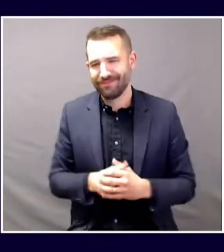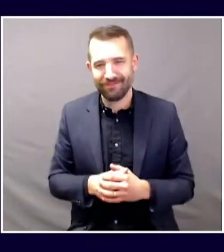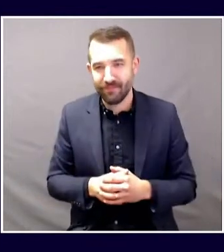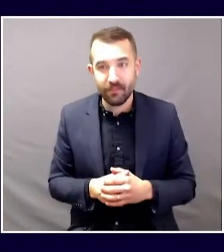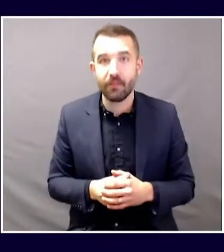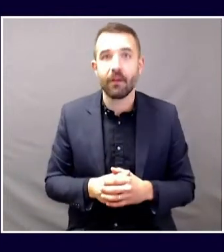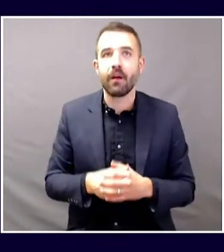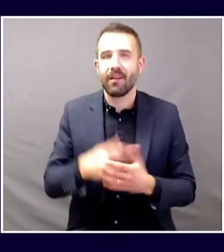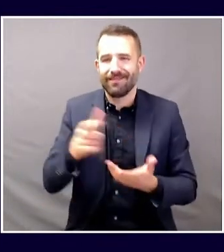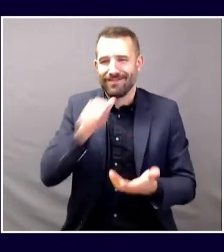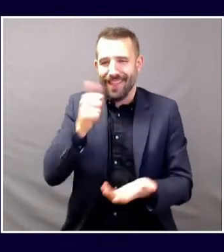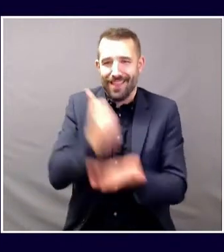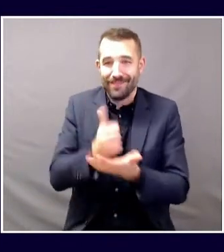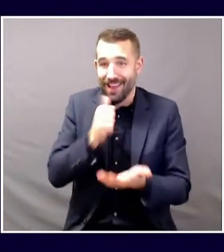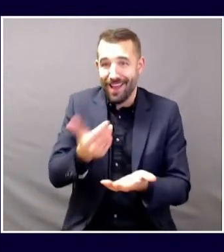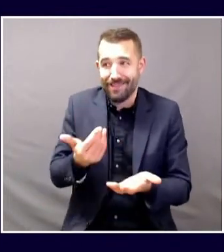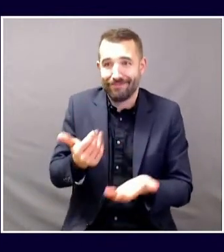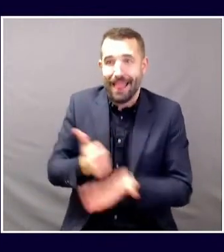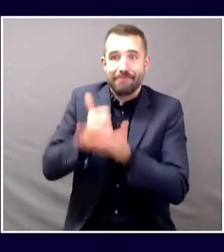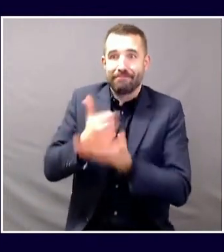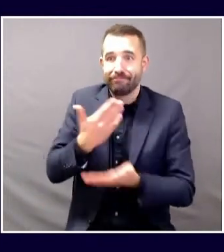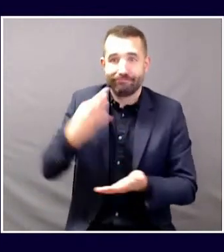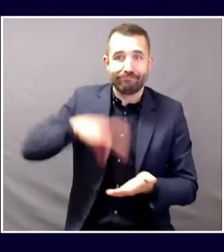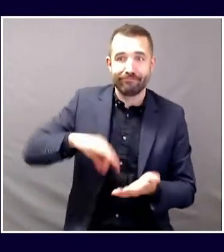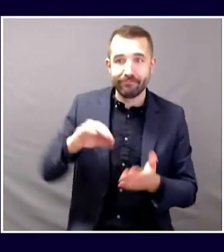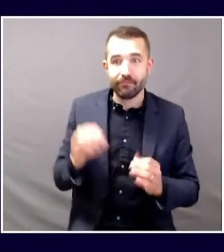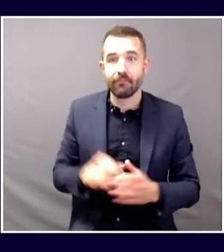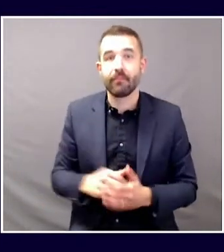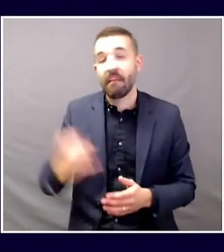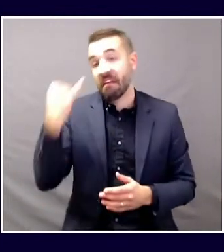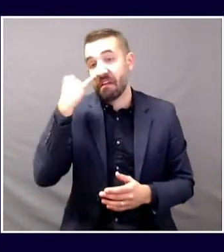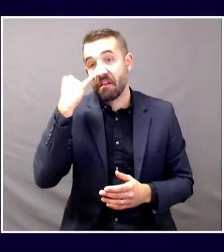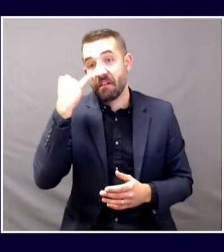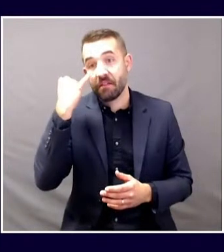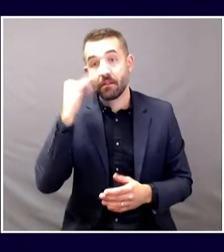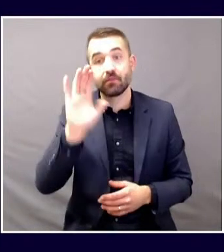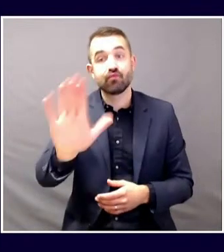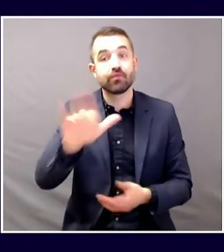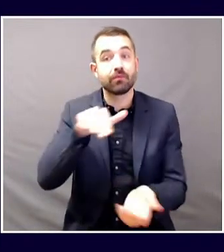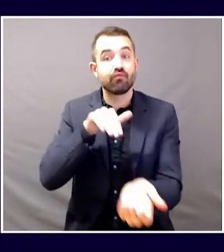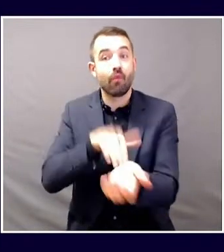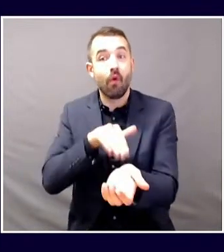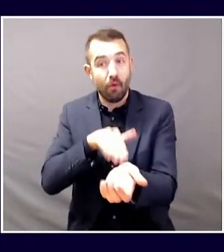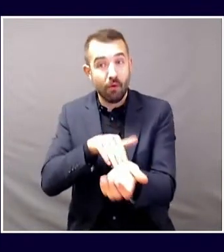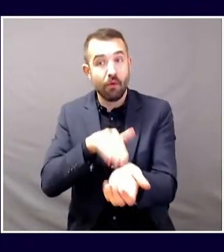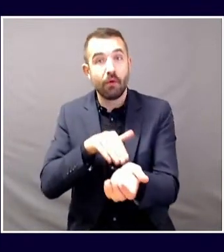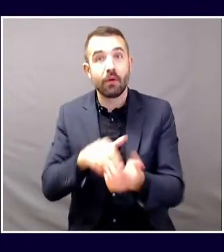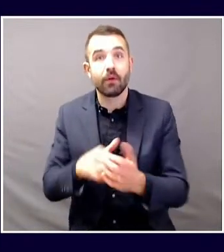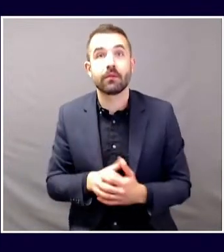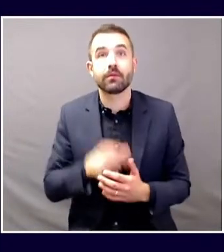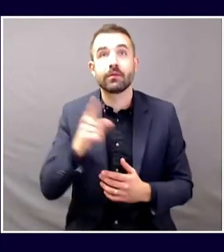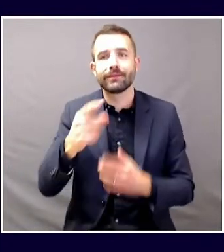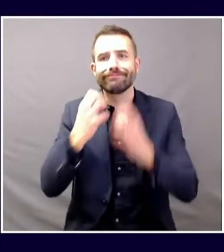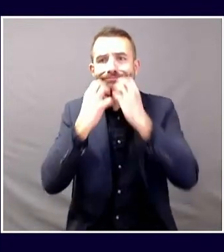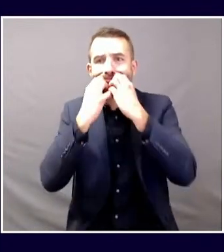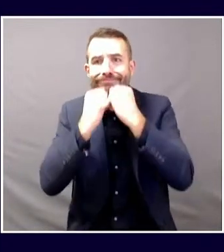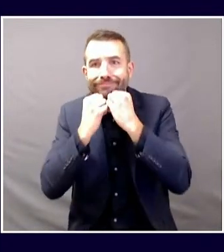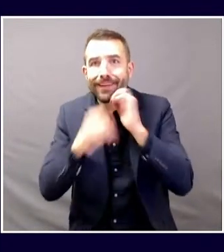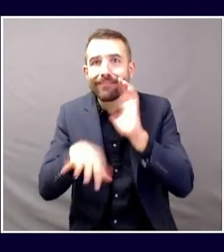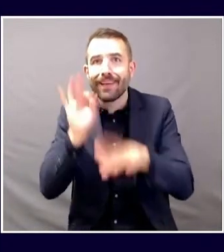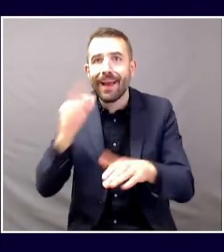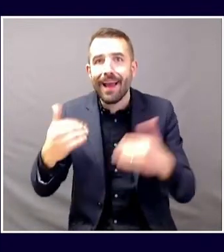if your doctor did that. Imagine if a loved one was recently diagnosed with cancer and you went to an